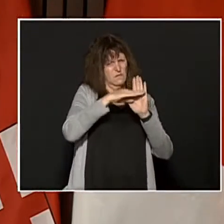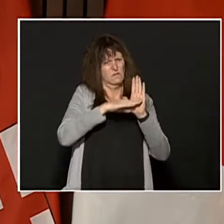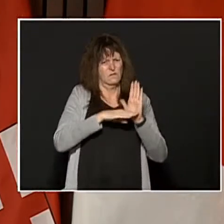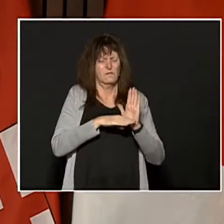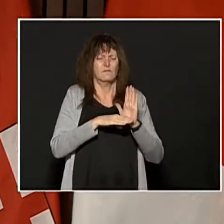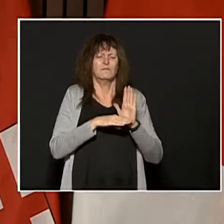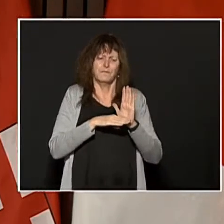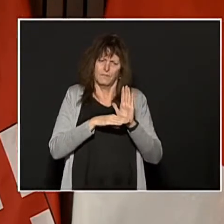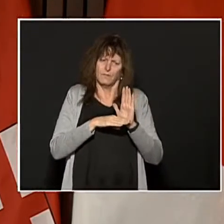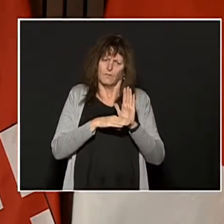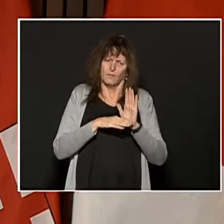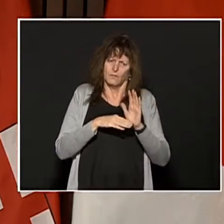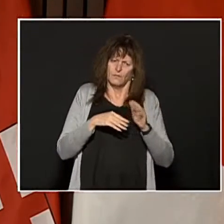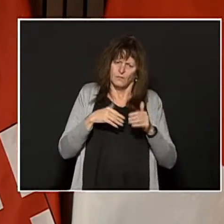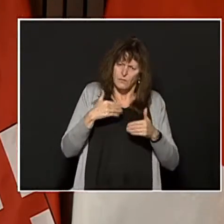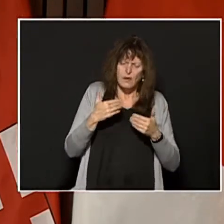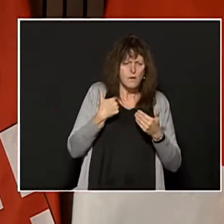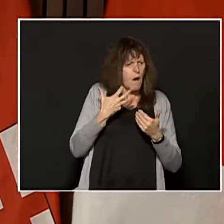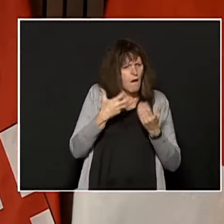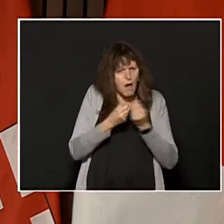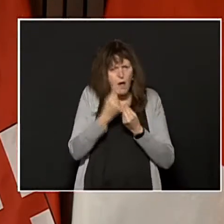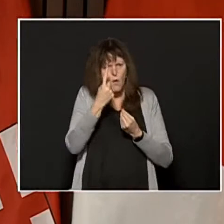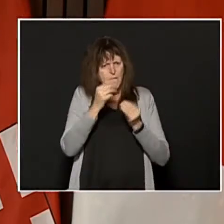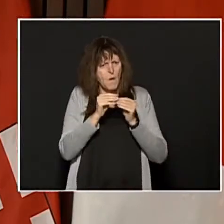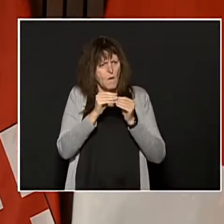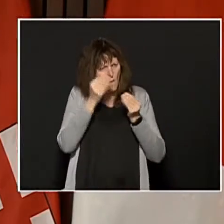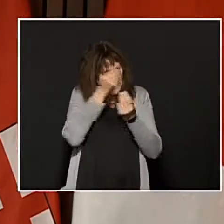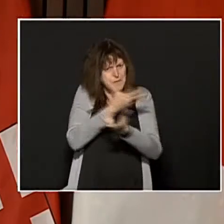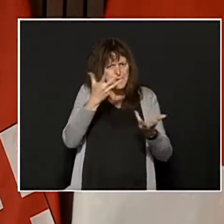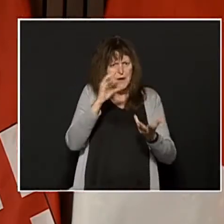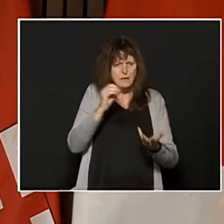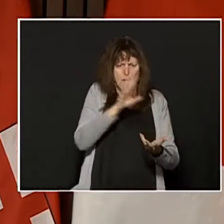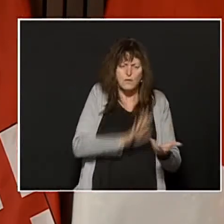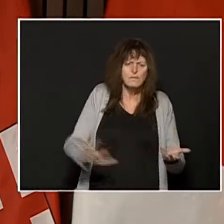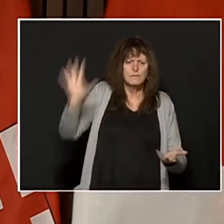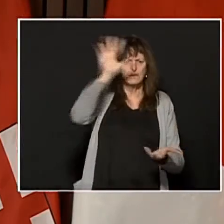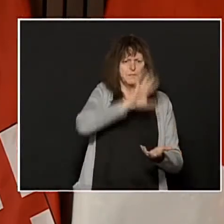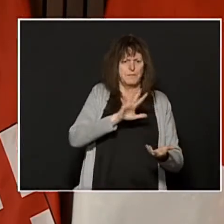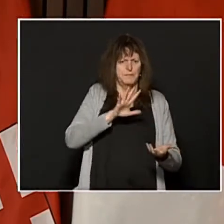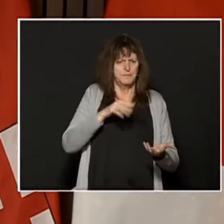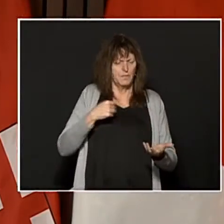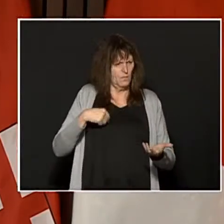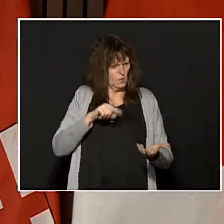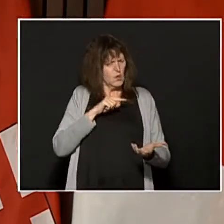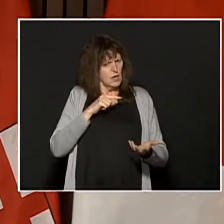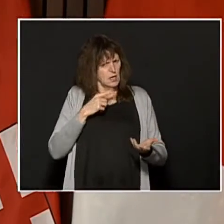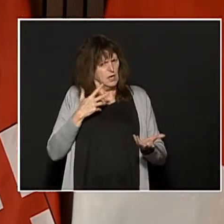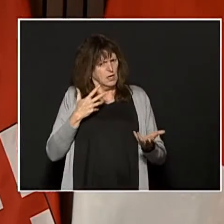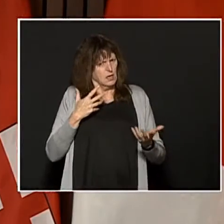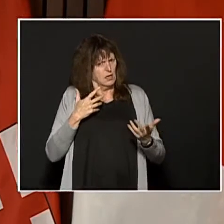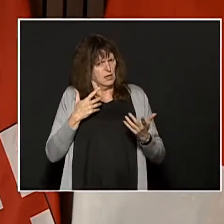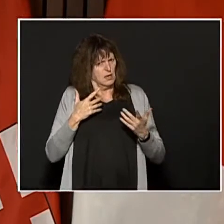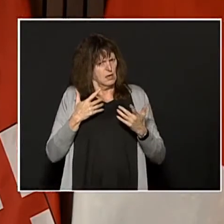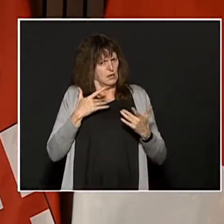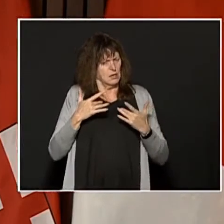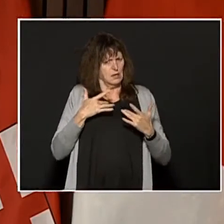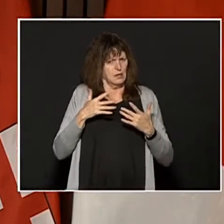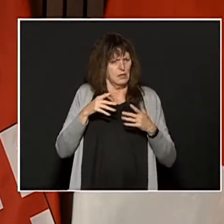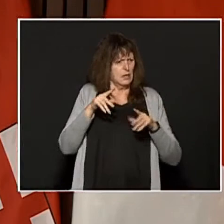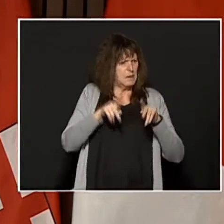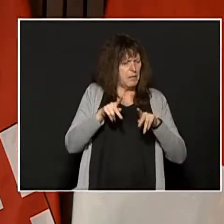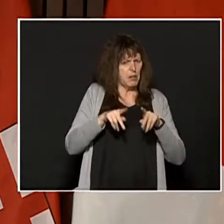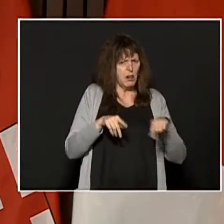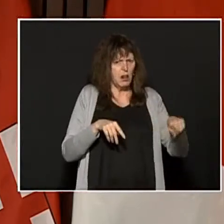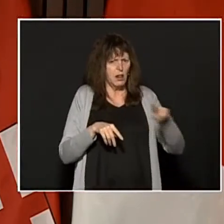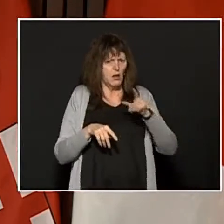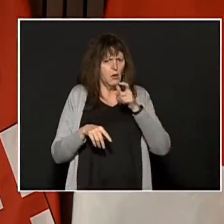Ontarians. We are as worried about the missing patient as we are about the wave of COVID-19 patients in our hospitals. We know that there are